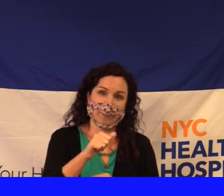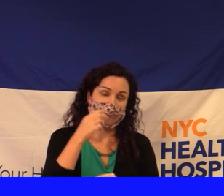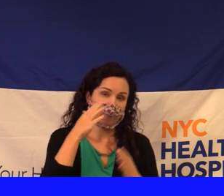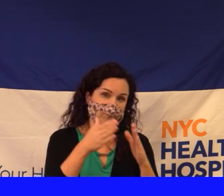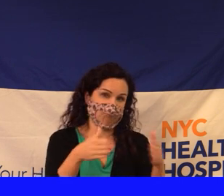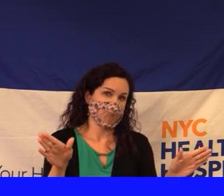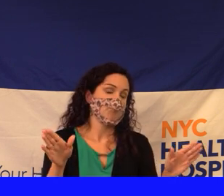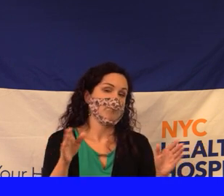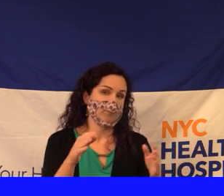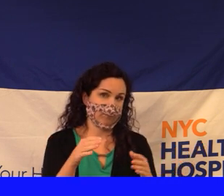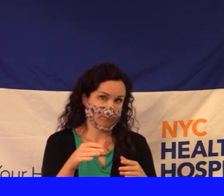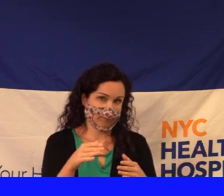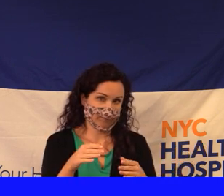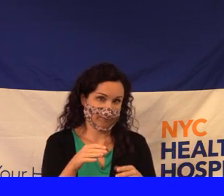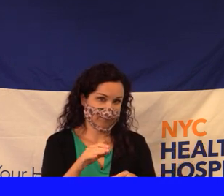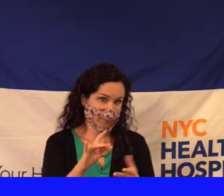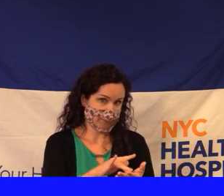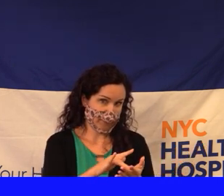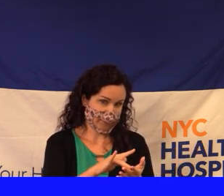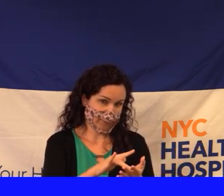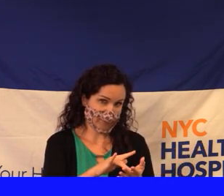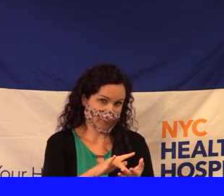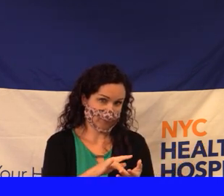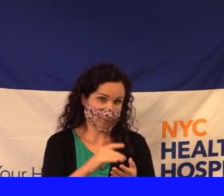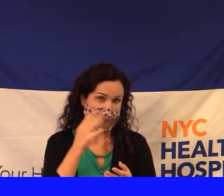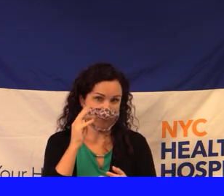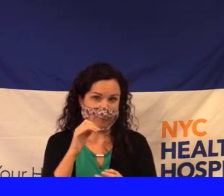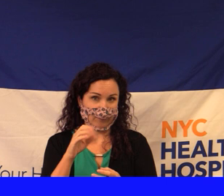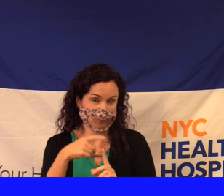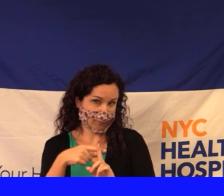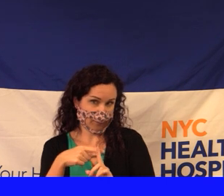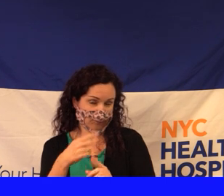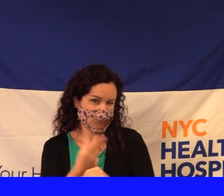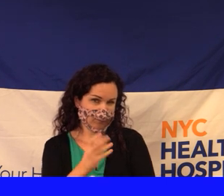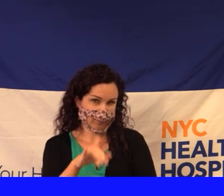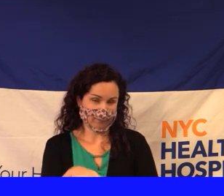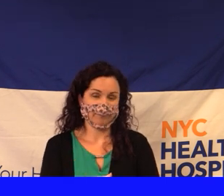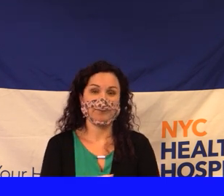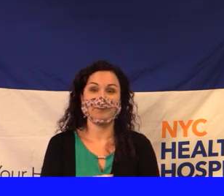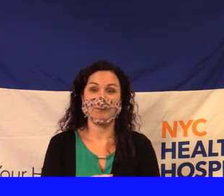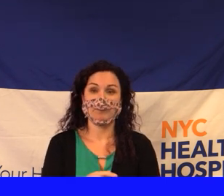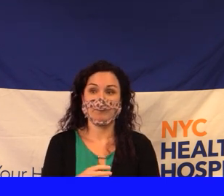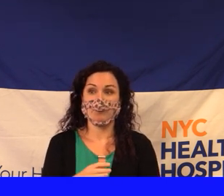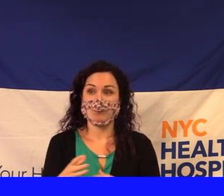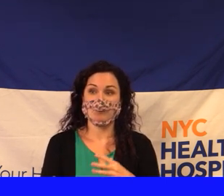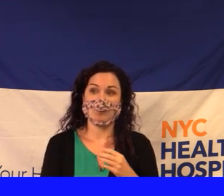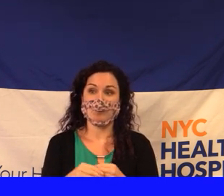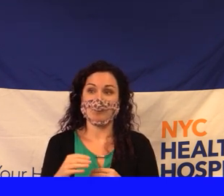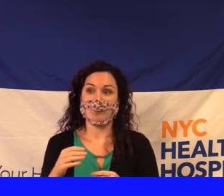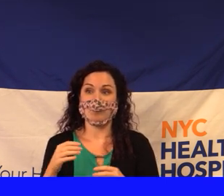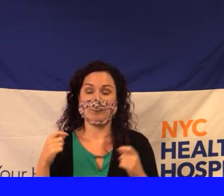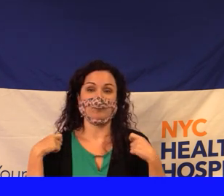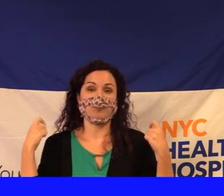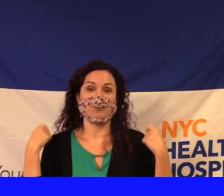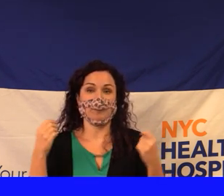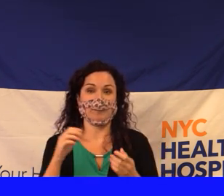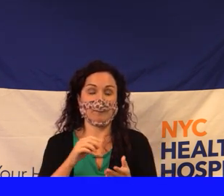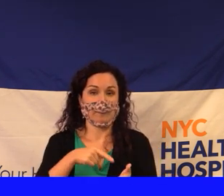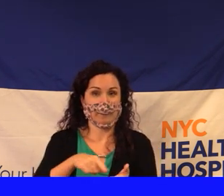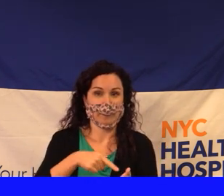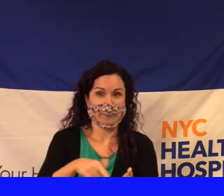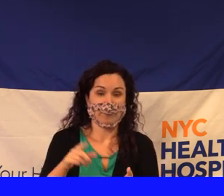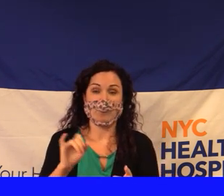medications for city employees who choose Metro Plus. And in addition to gym reimbursement, we also added now weight